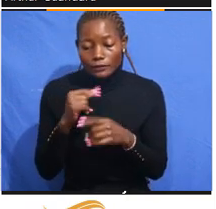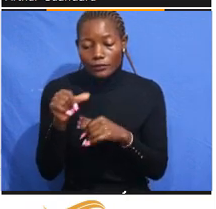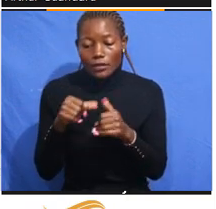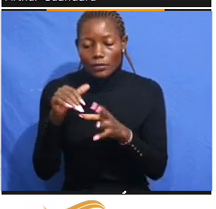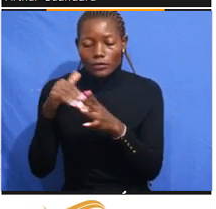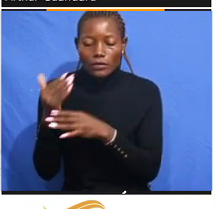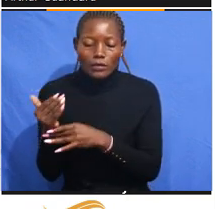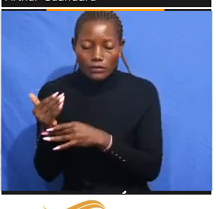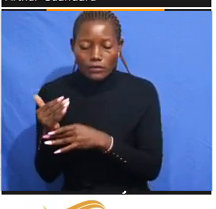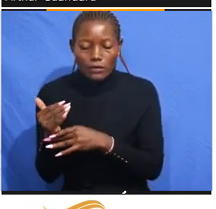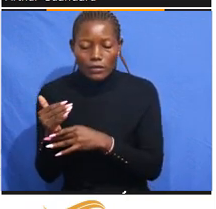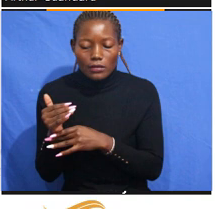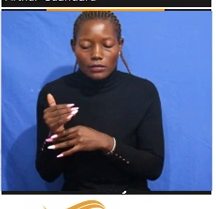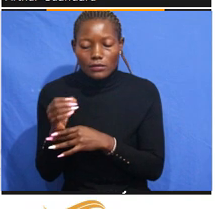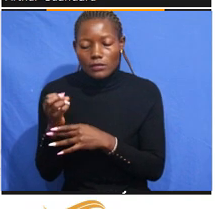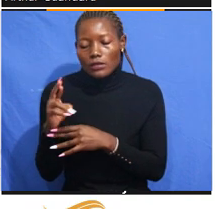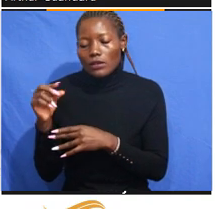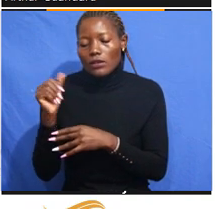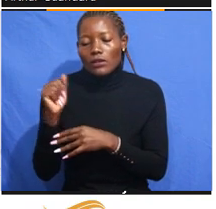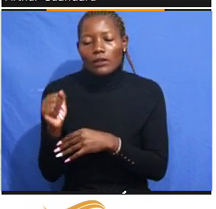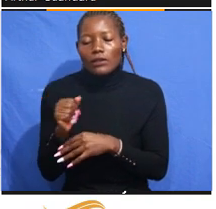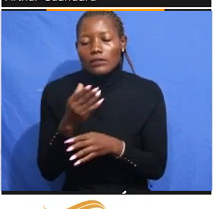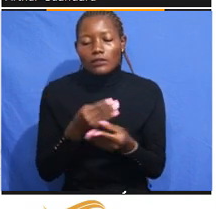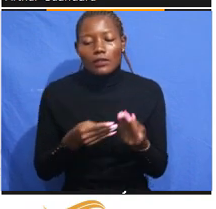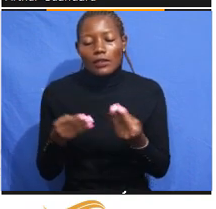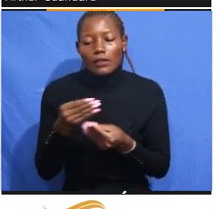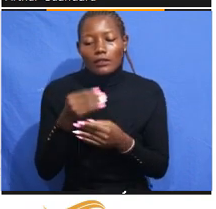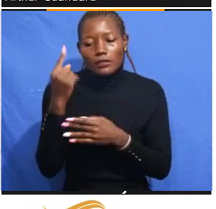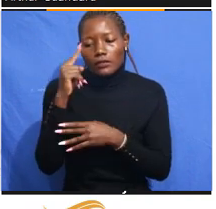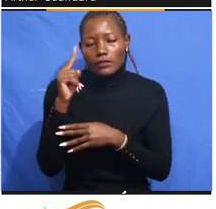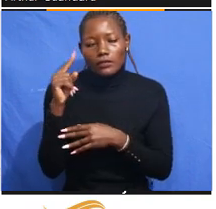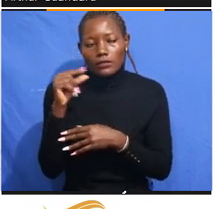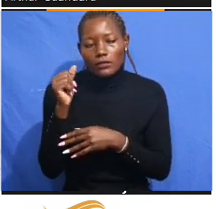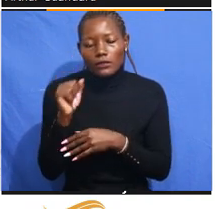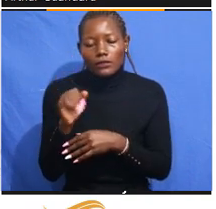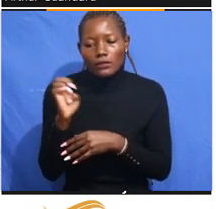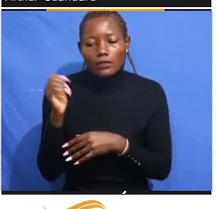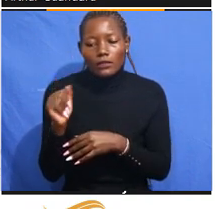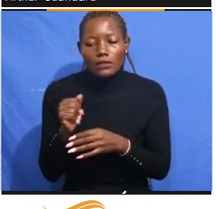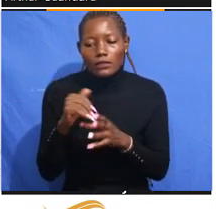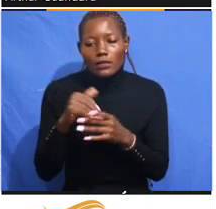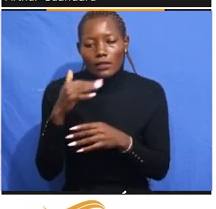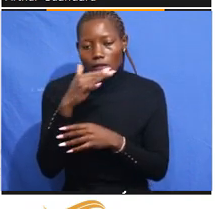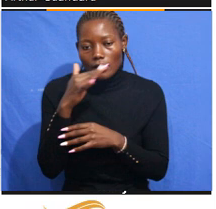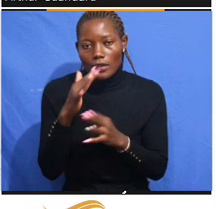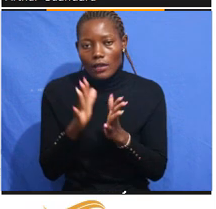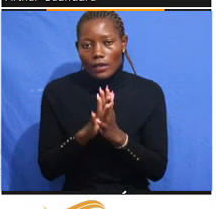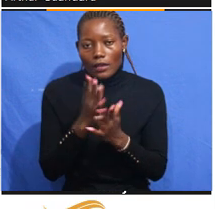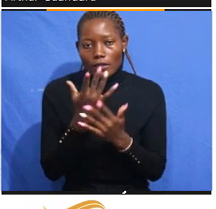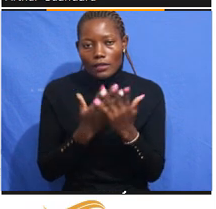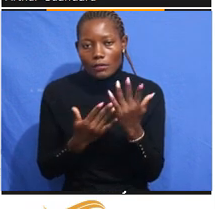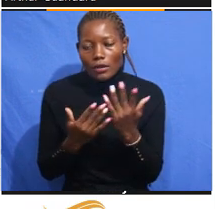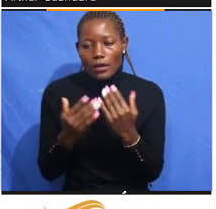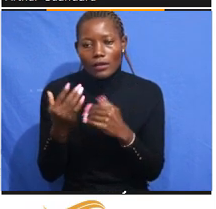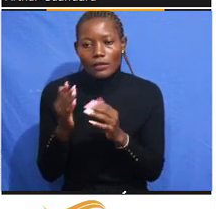external respiration. It's the exchange of gases between the air in the alveoli and the blood within the pulmonary